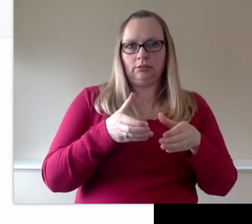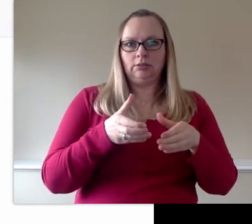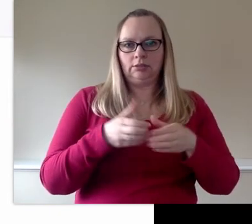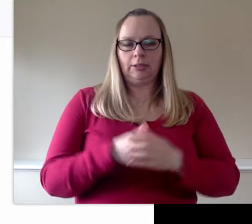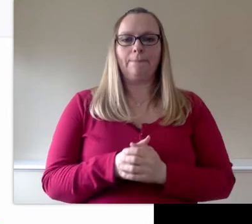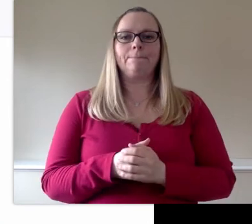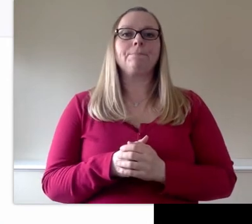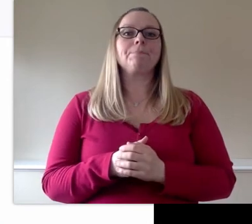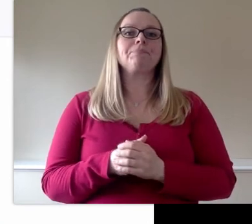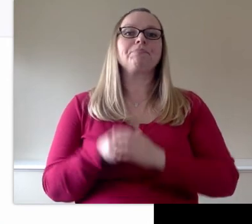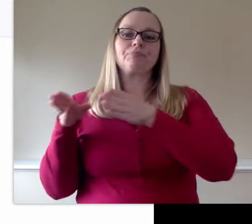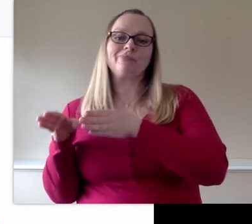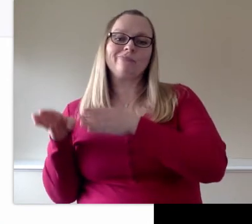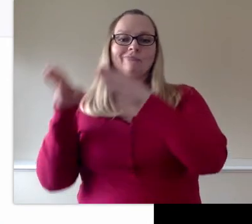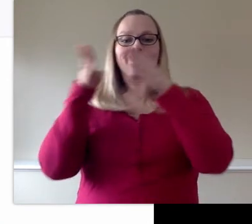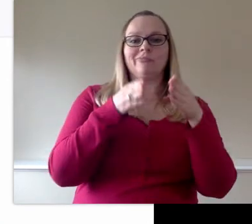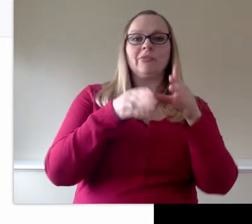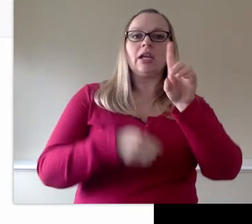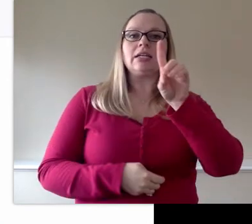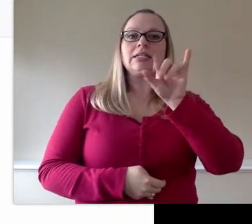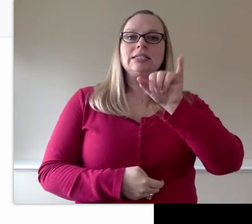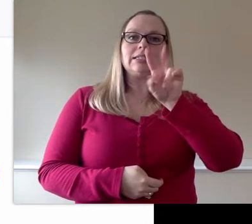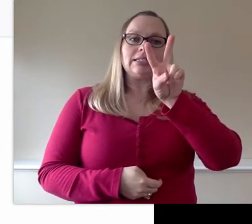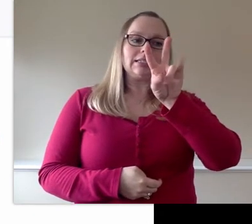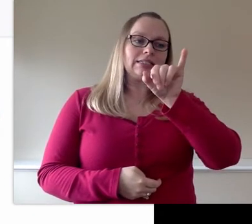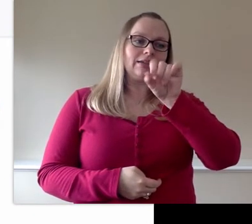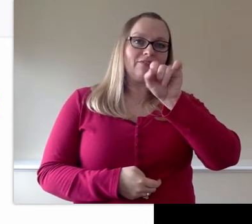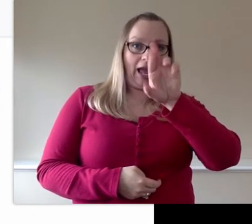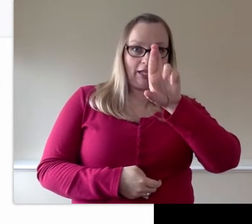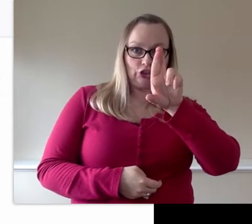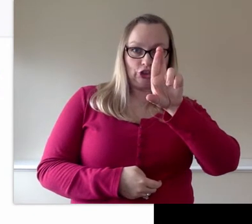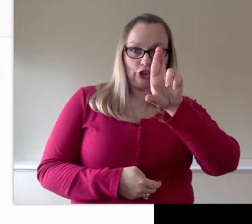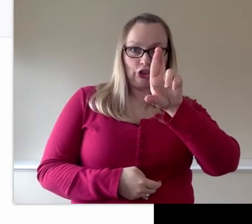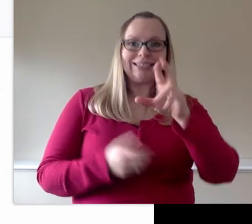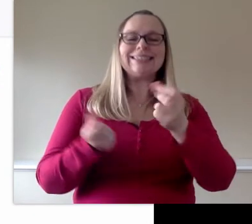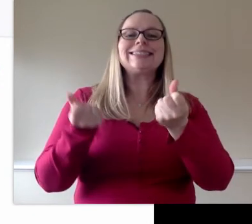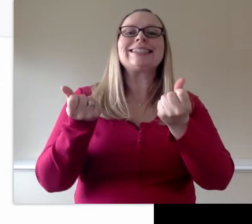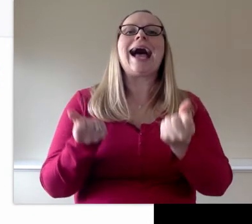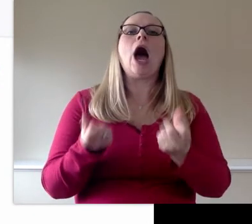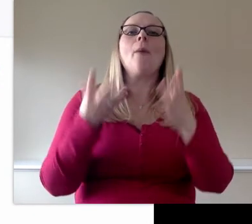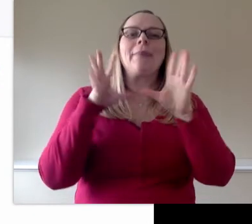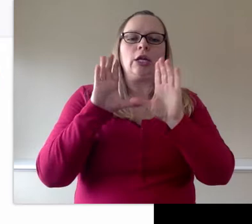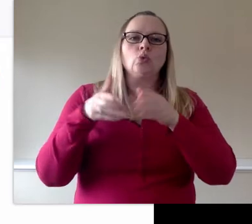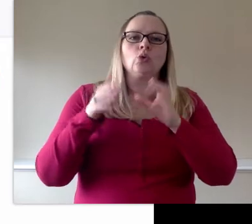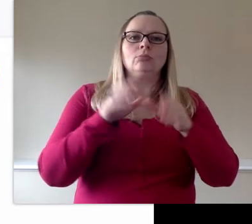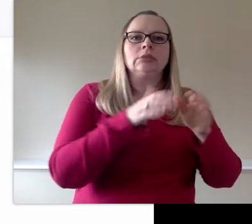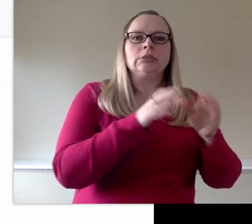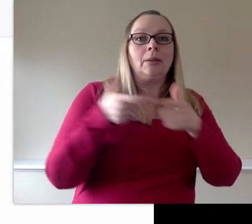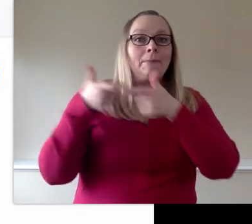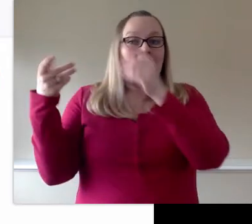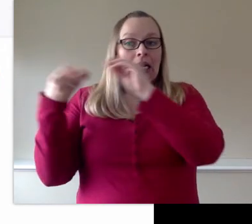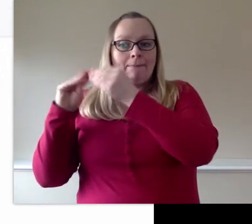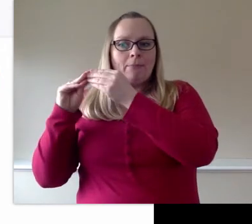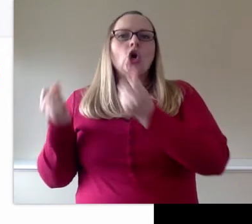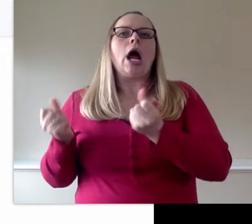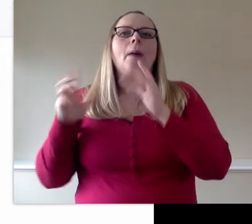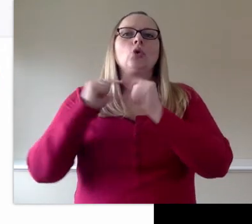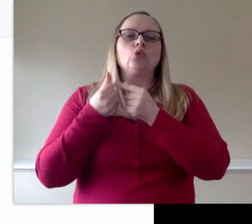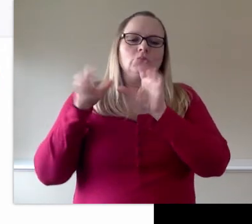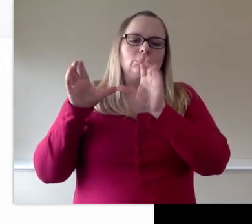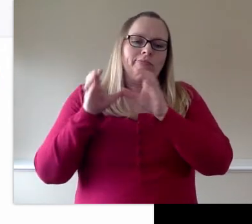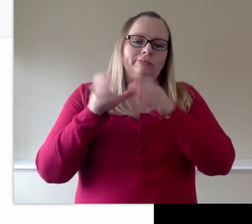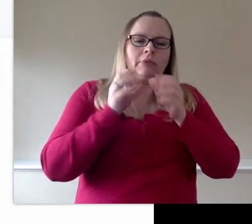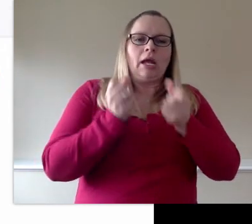The divisor is the number of groups the dividend is being split into. And